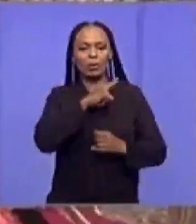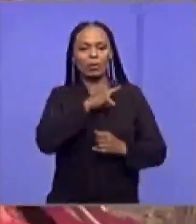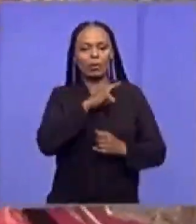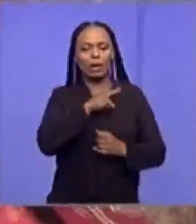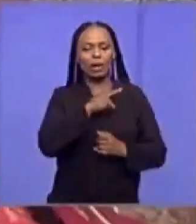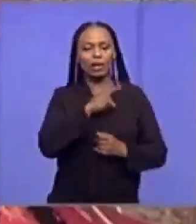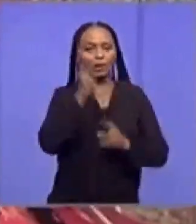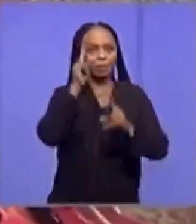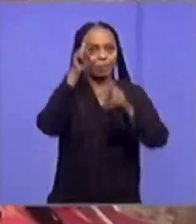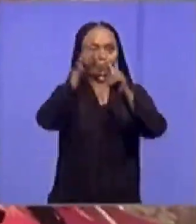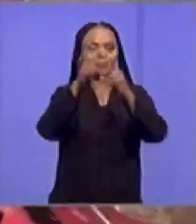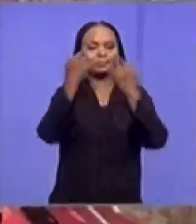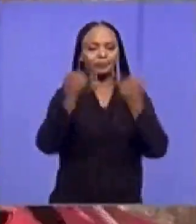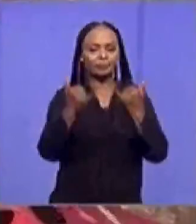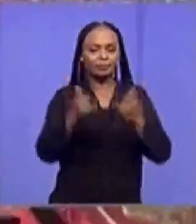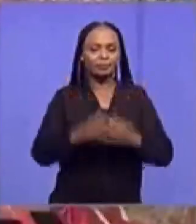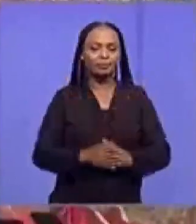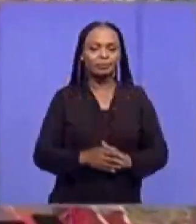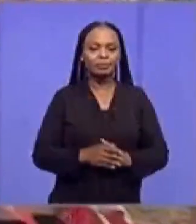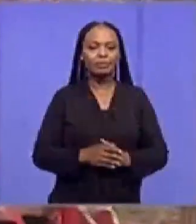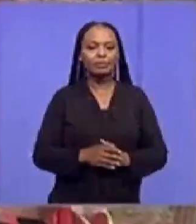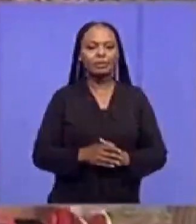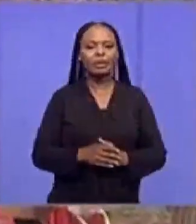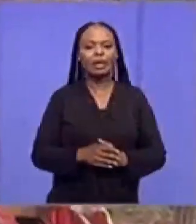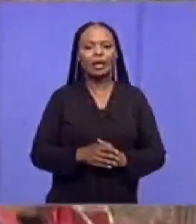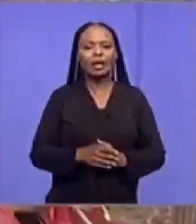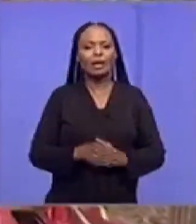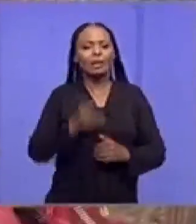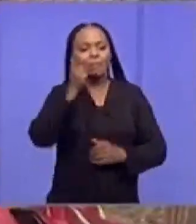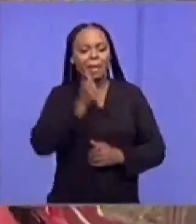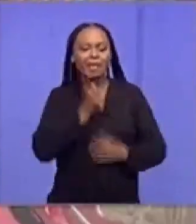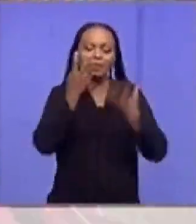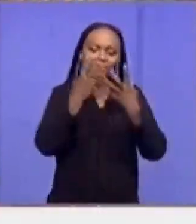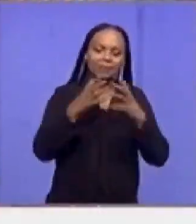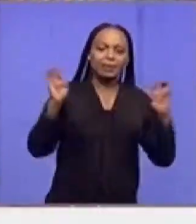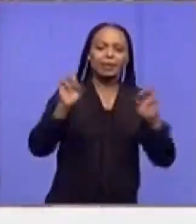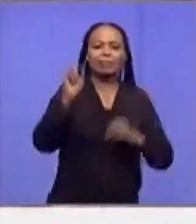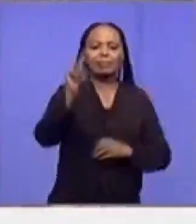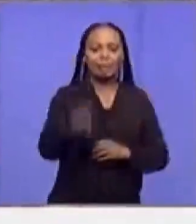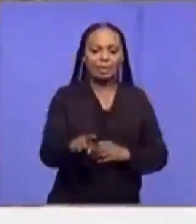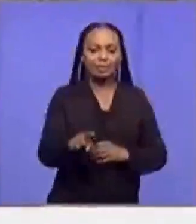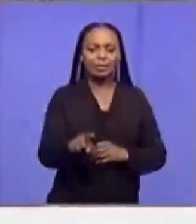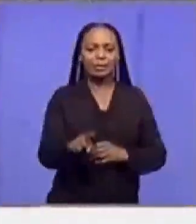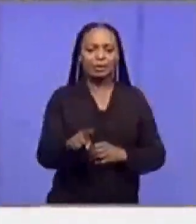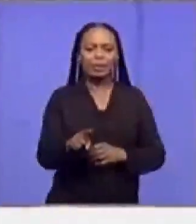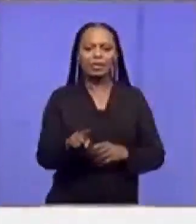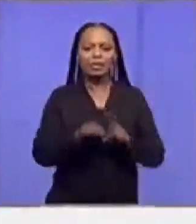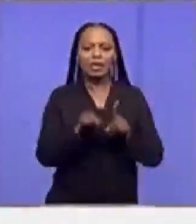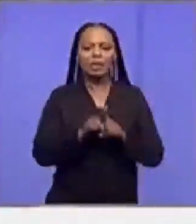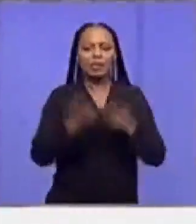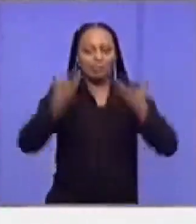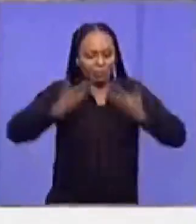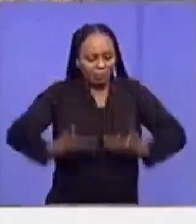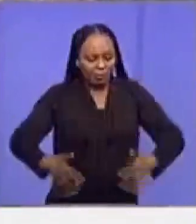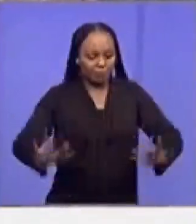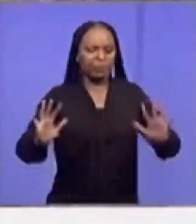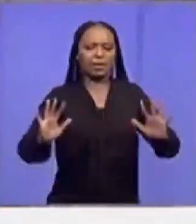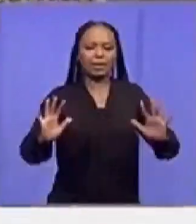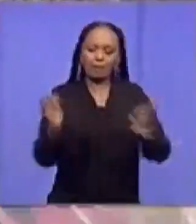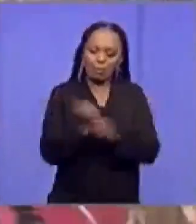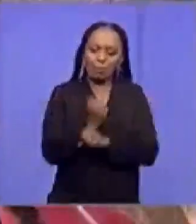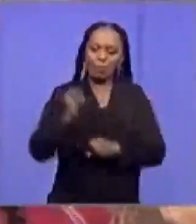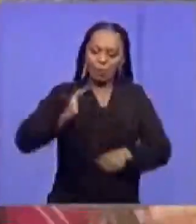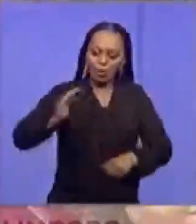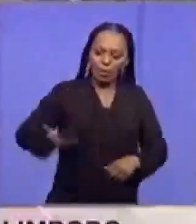a ona ko go no re banna ba lokologe re kgone go phela gabotse mo lefatsheng jalo ka ge basadi le bona ba phela ka gona